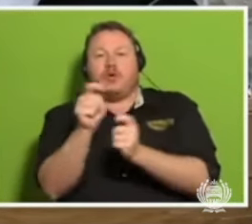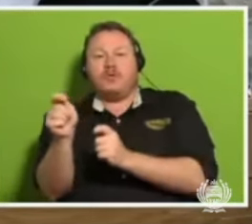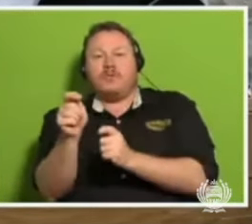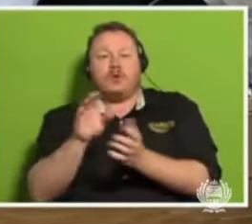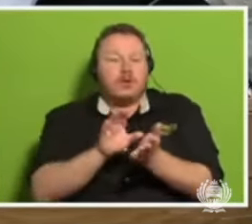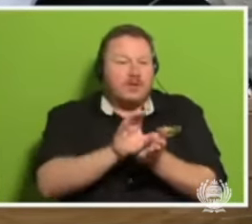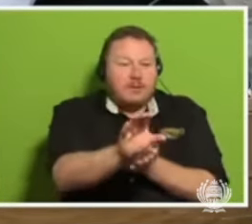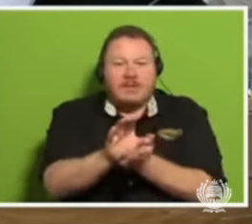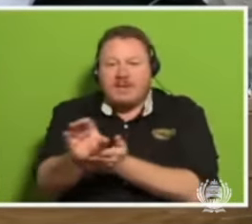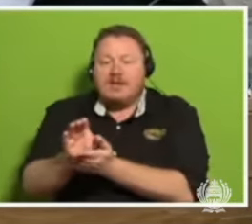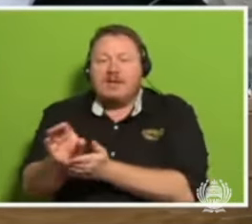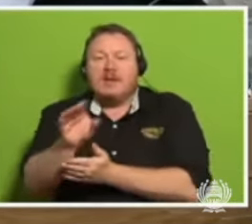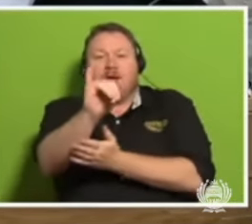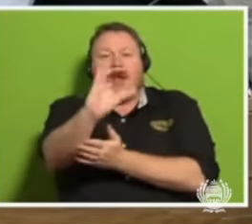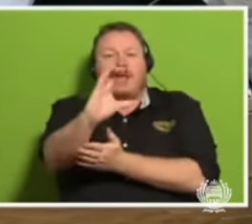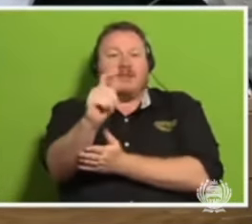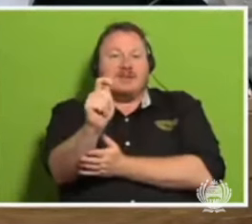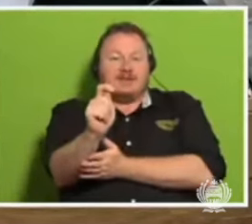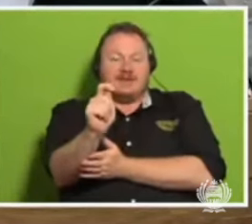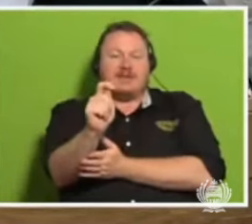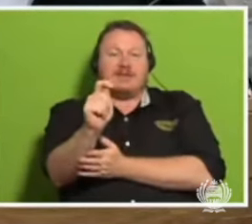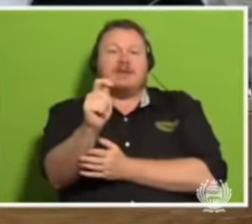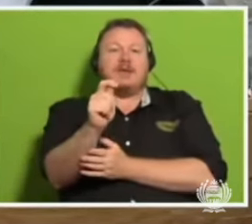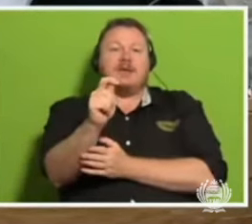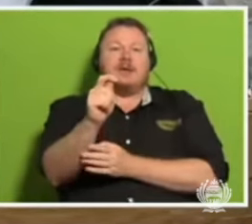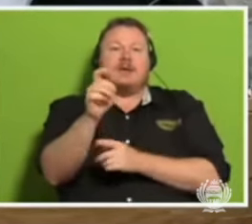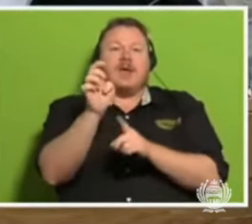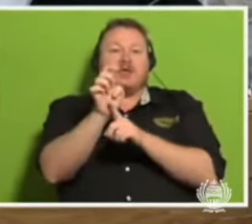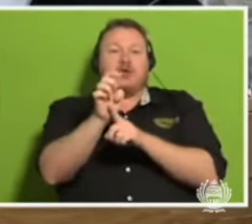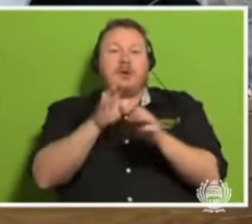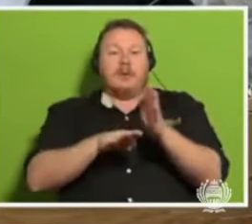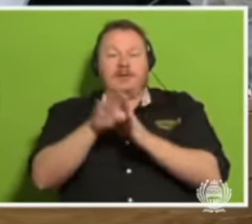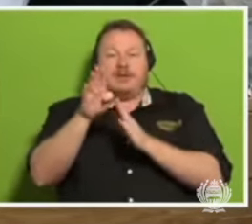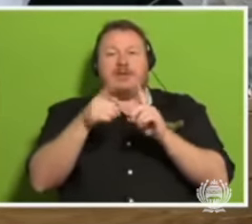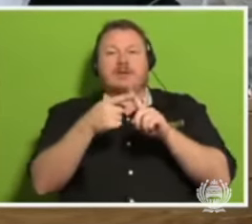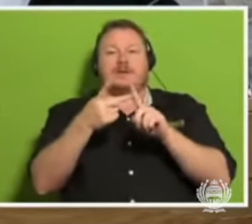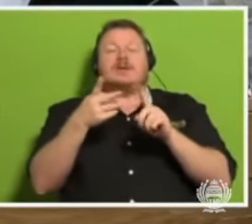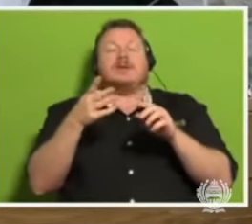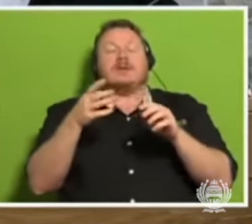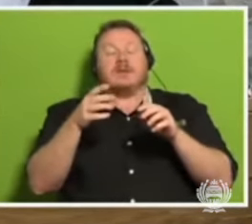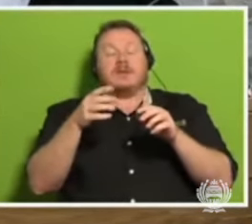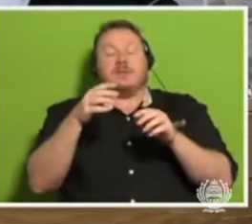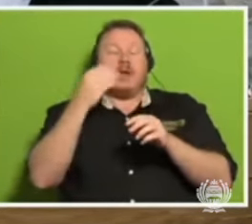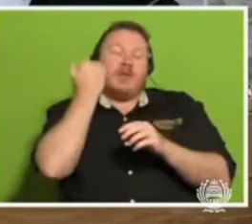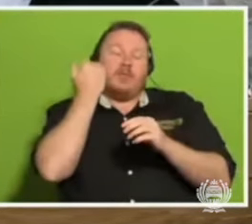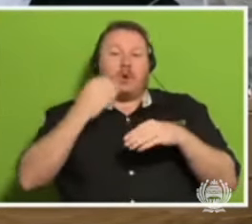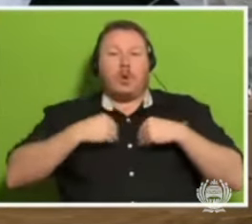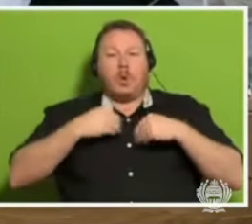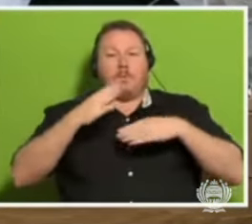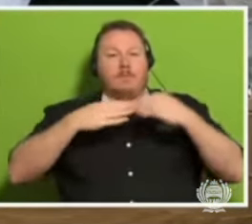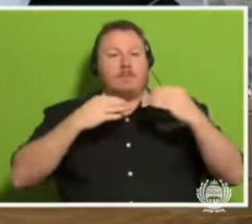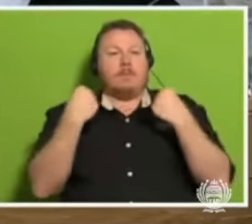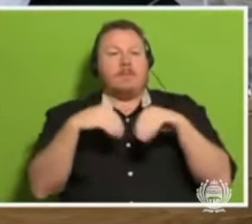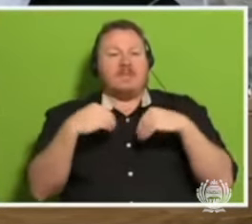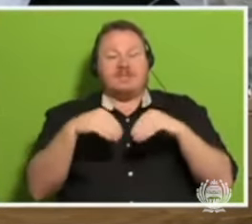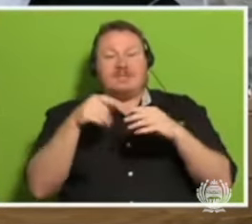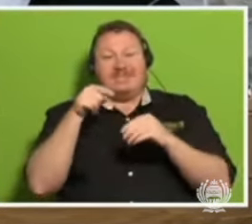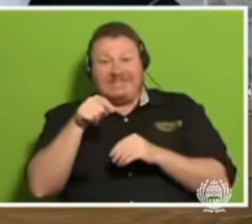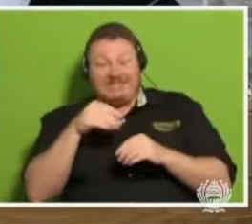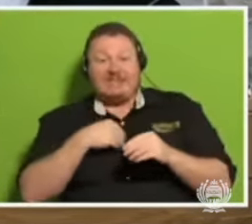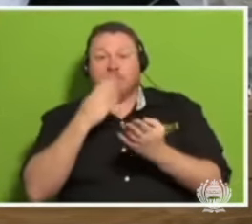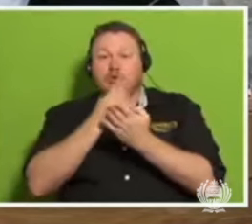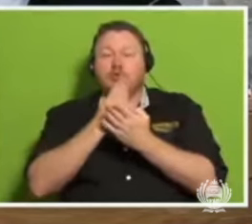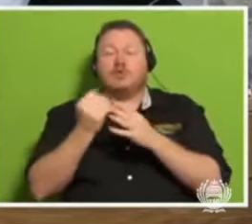subsidies to ICT enterprise development and state-owned enterprises oversight to ensure the effective monitoring